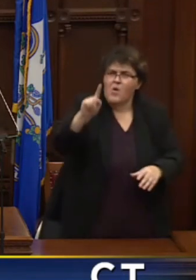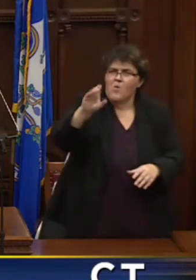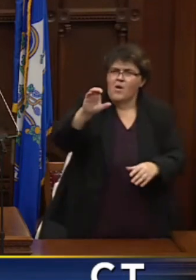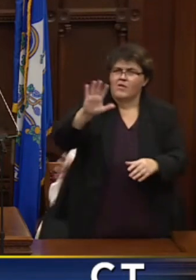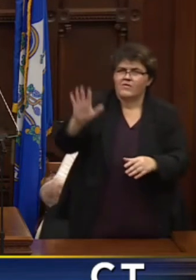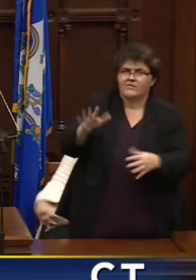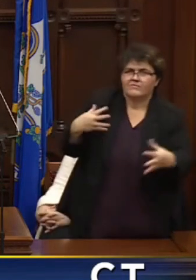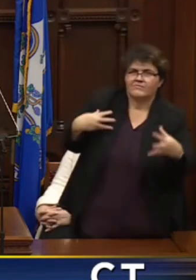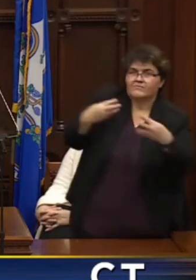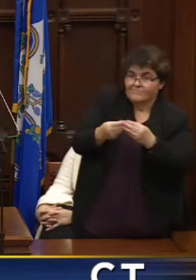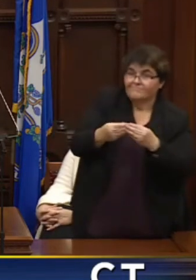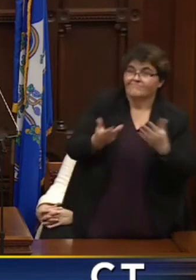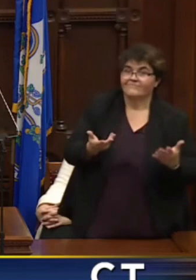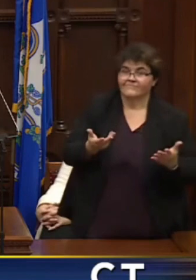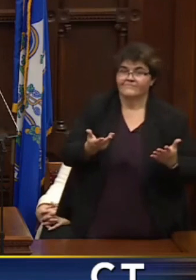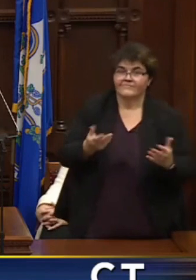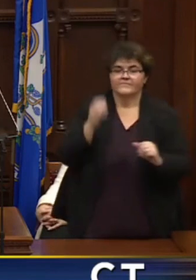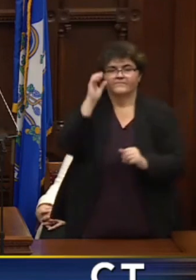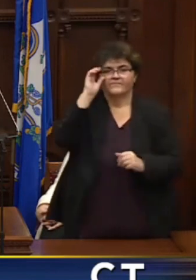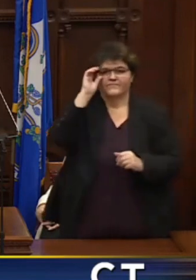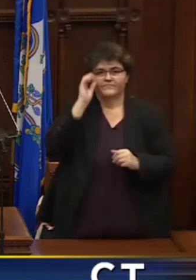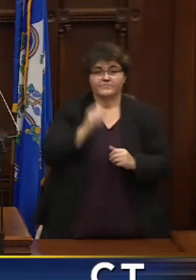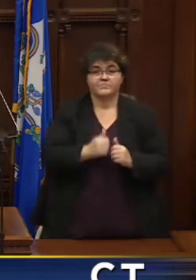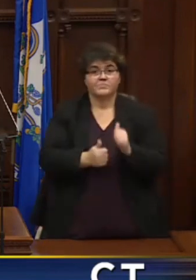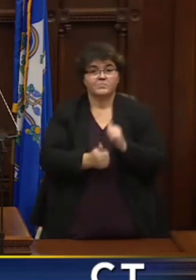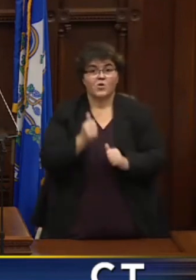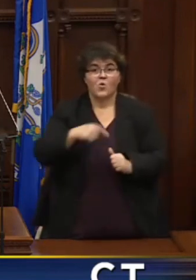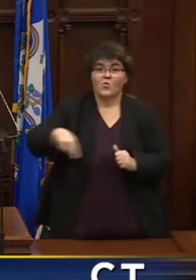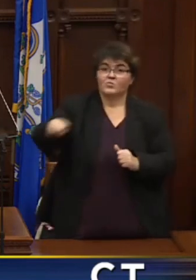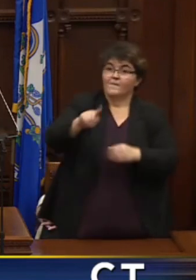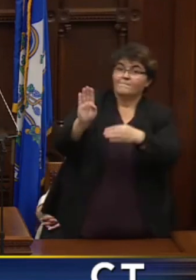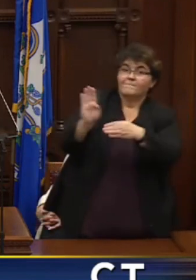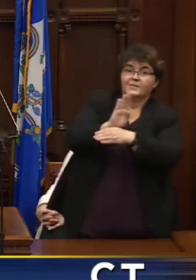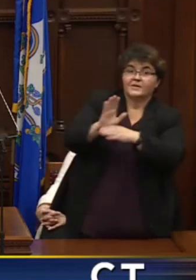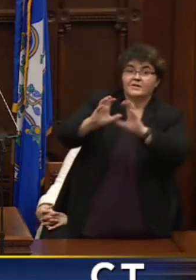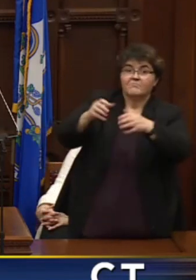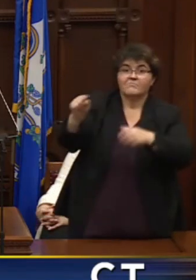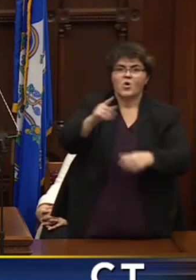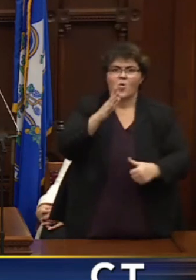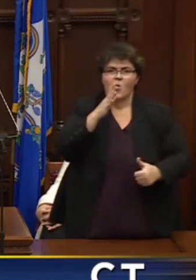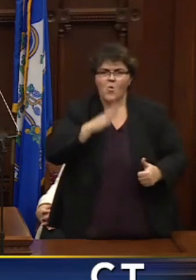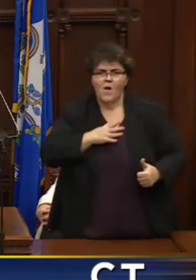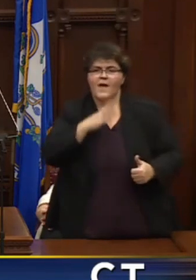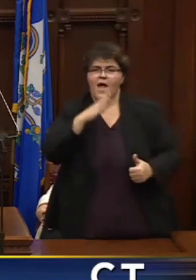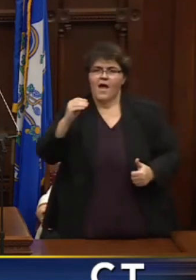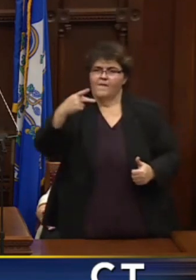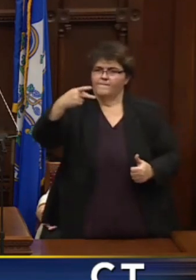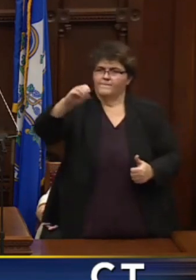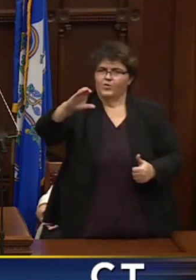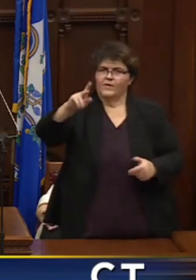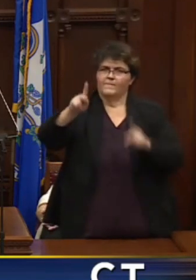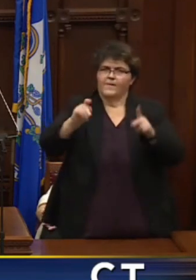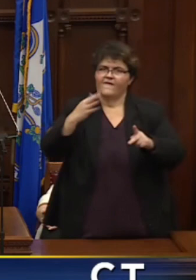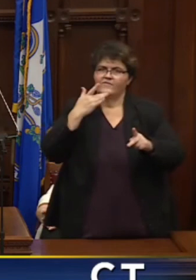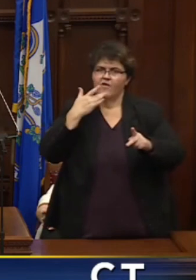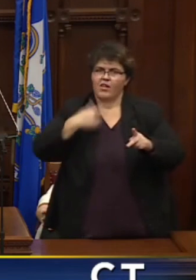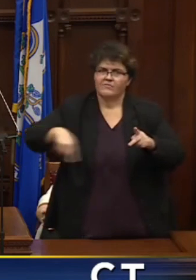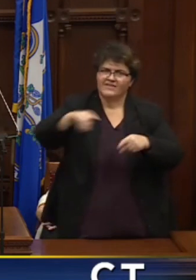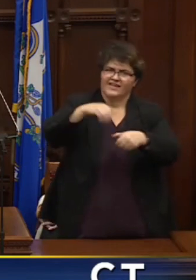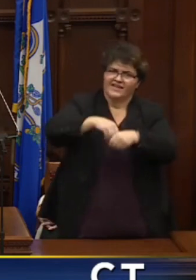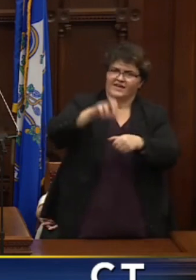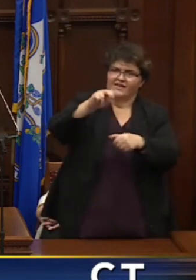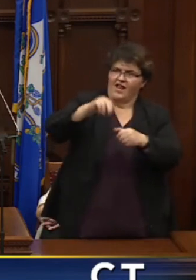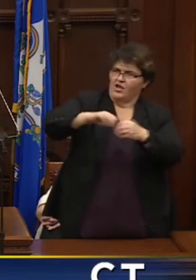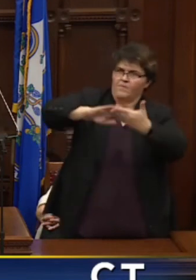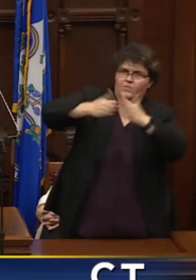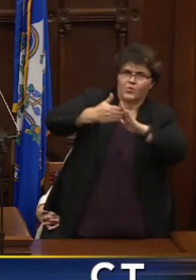And most of these businesses are led by women and entrepreneurs of color, right in the community. Look, I spent 30 years in business, and I see opportunity